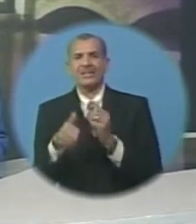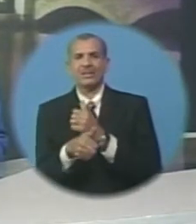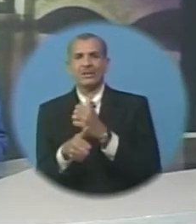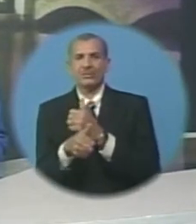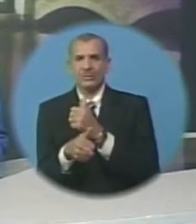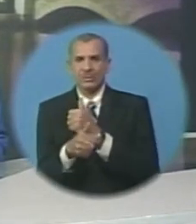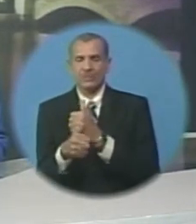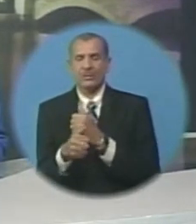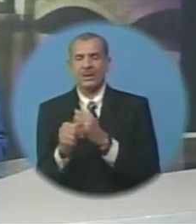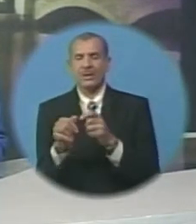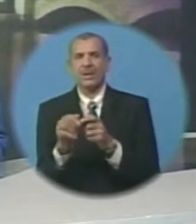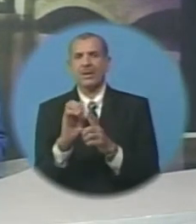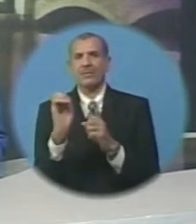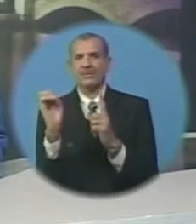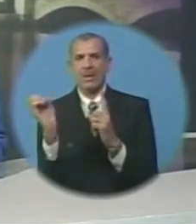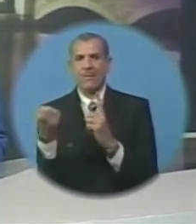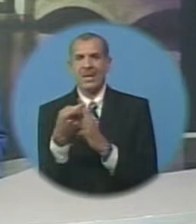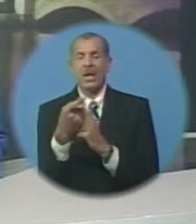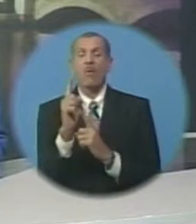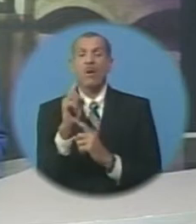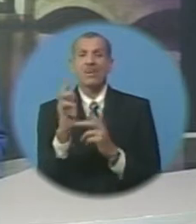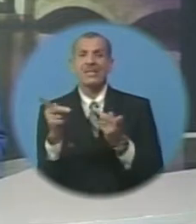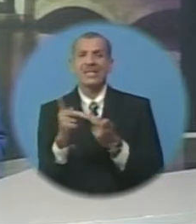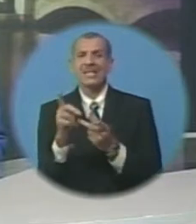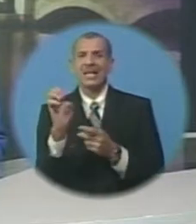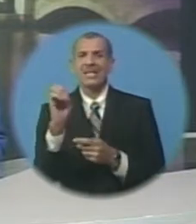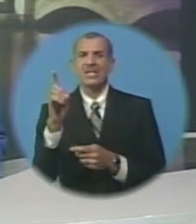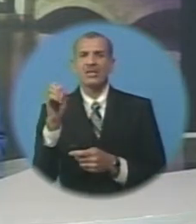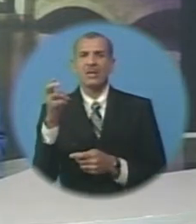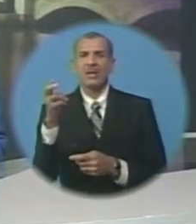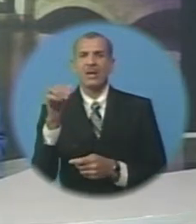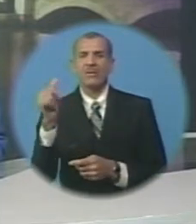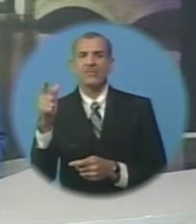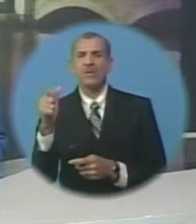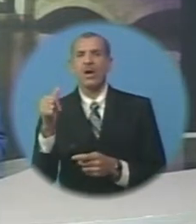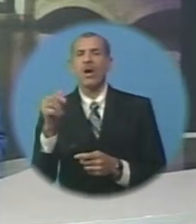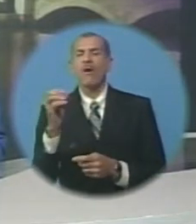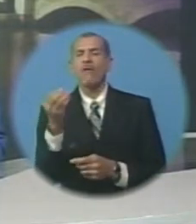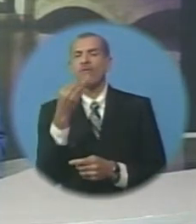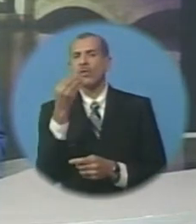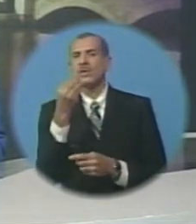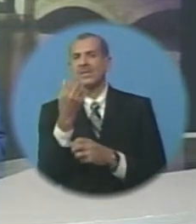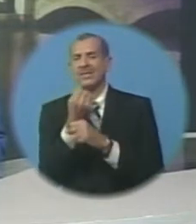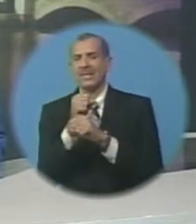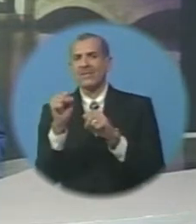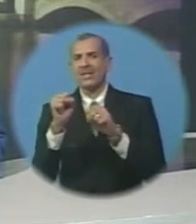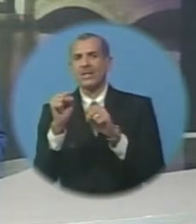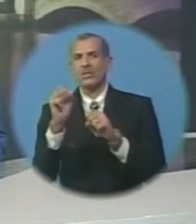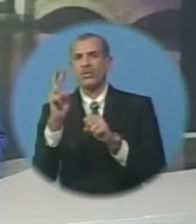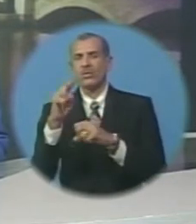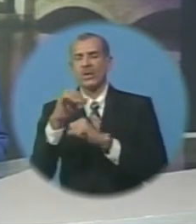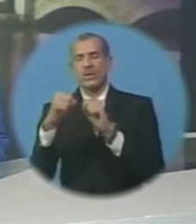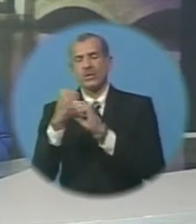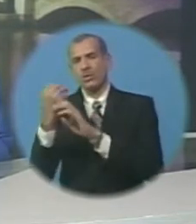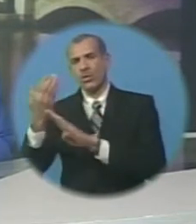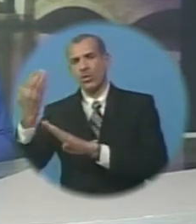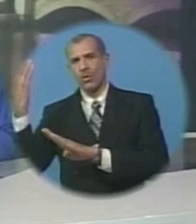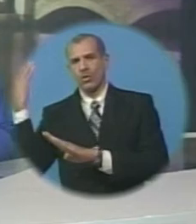threats. One of the lots she singled out is the land at Edgehill, which was donated for food security about 2 years